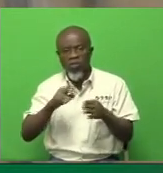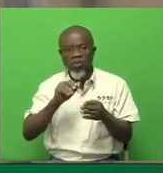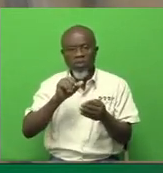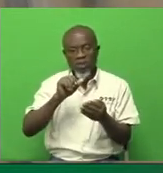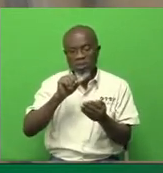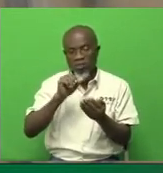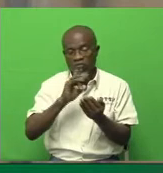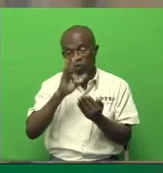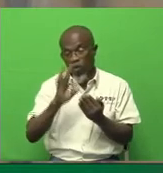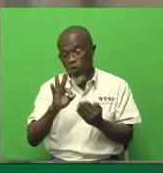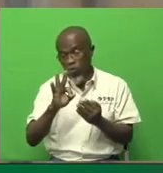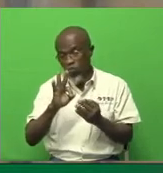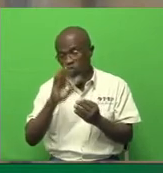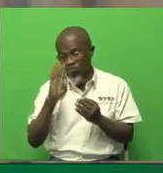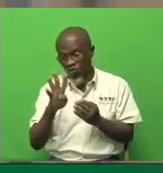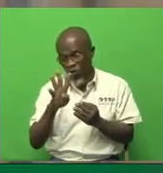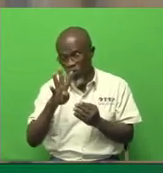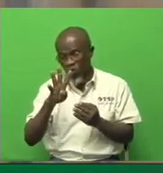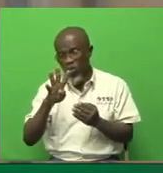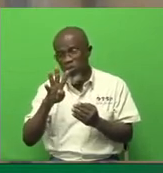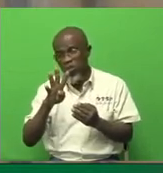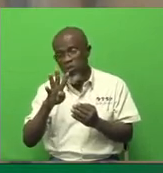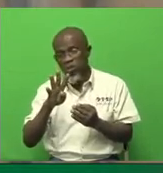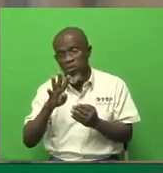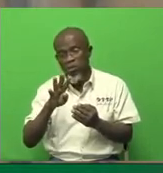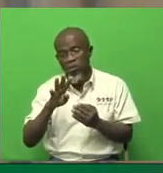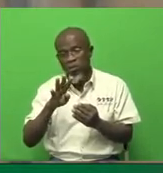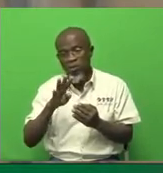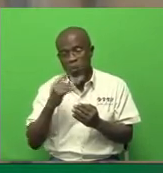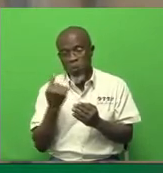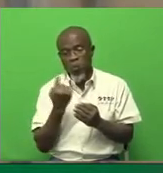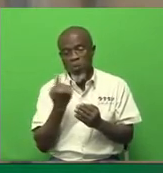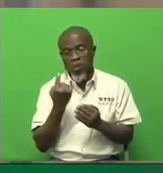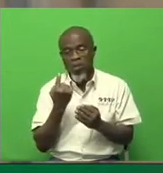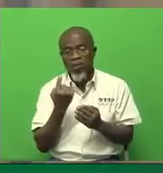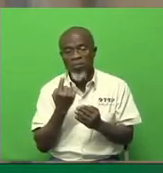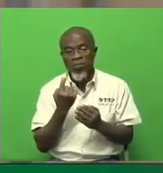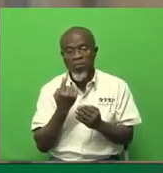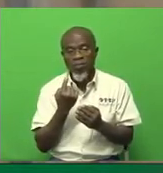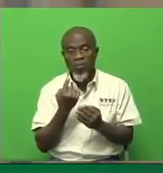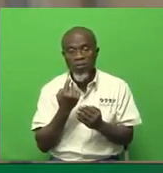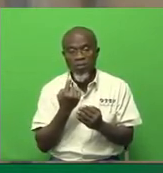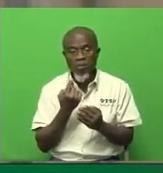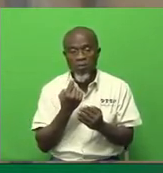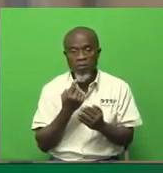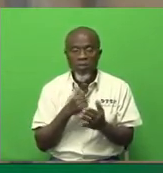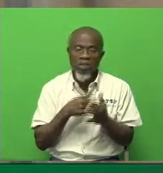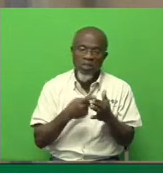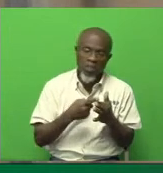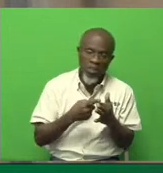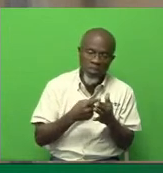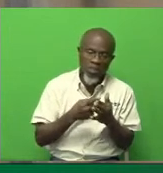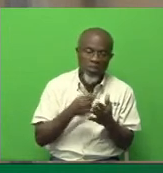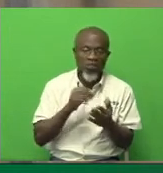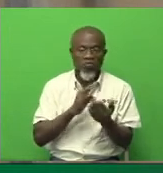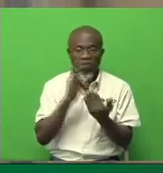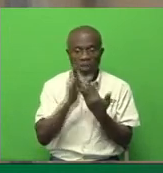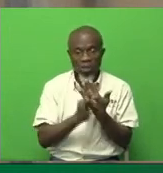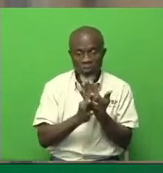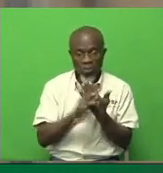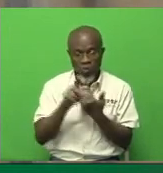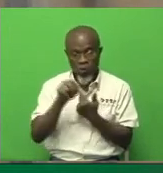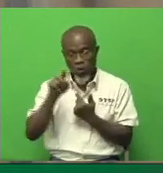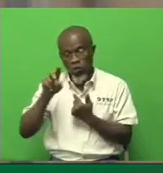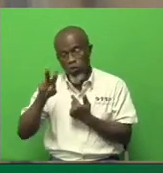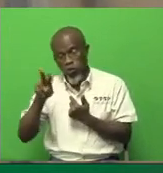February 2021 to rotational attendance of all Secondary School students and standard five students in February 2022